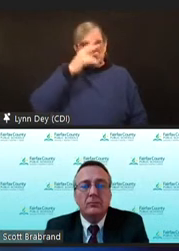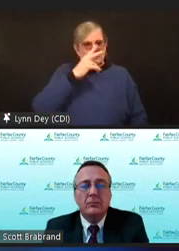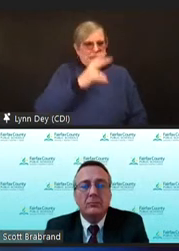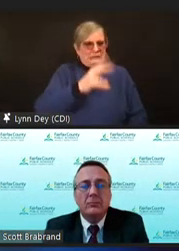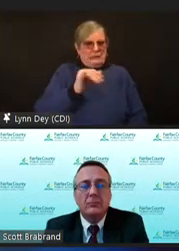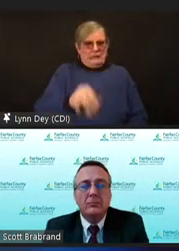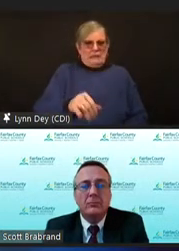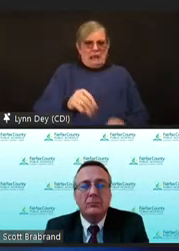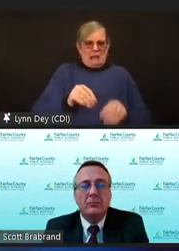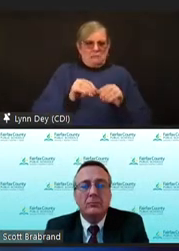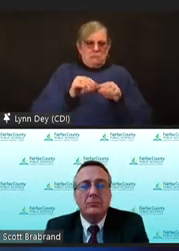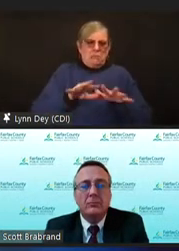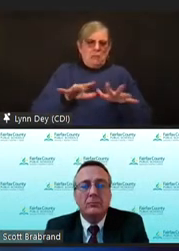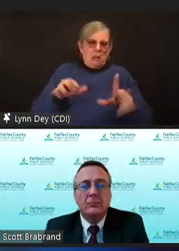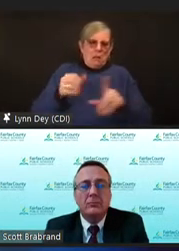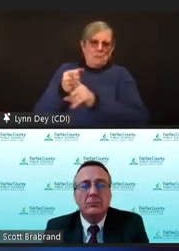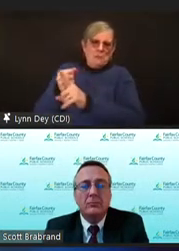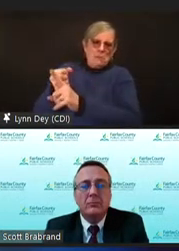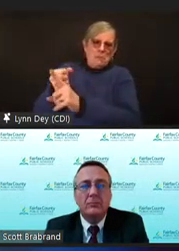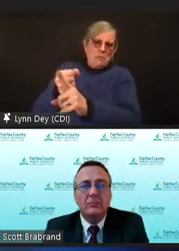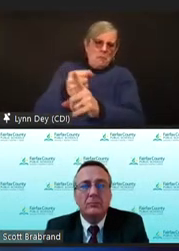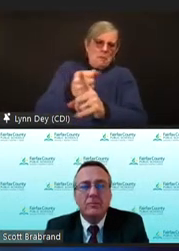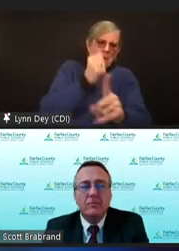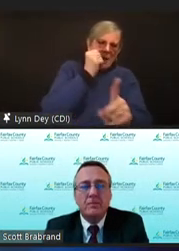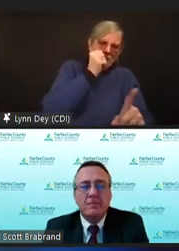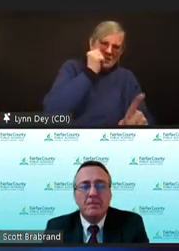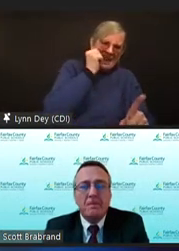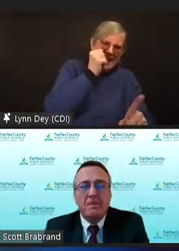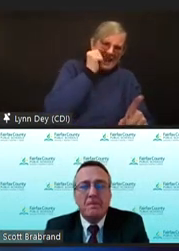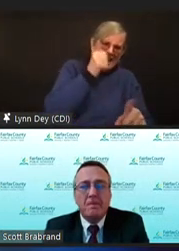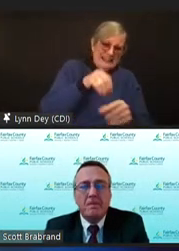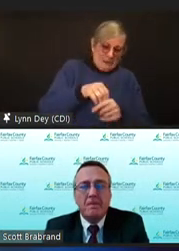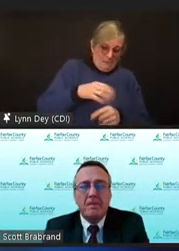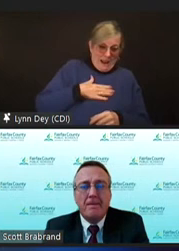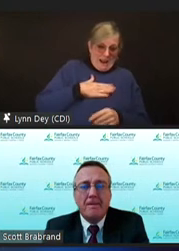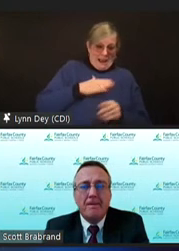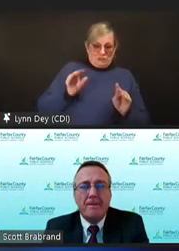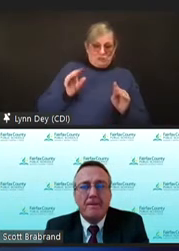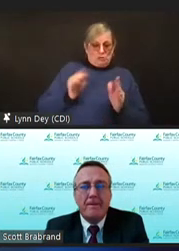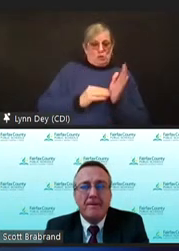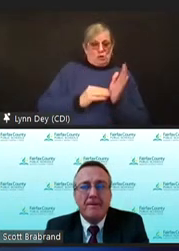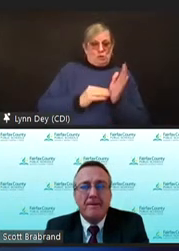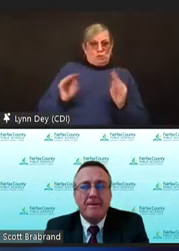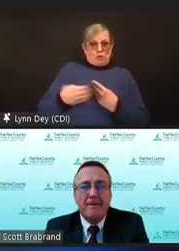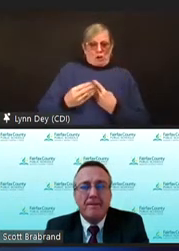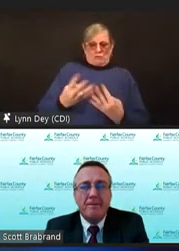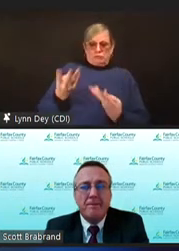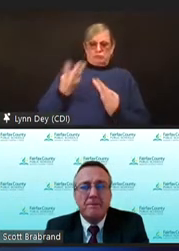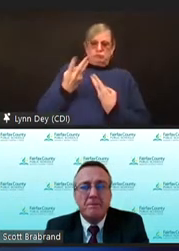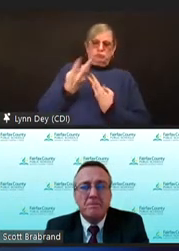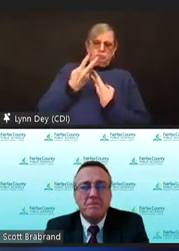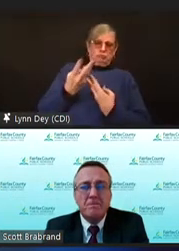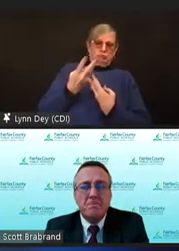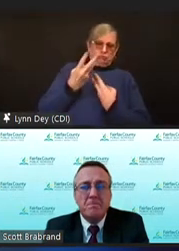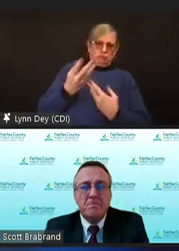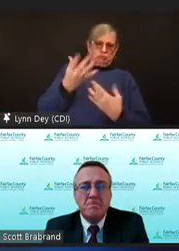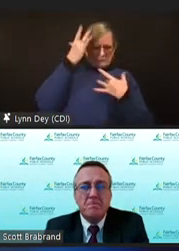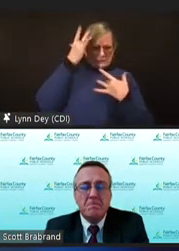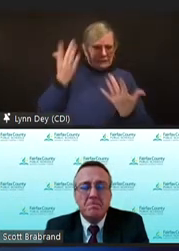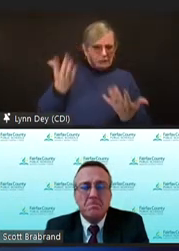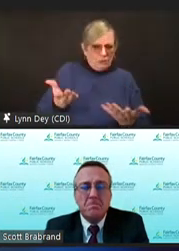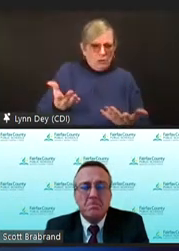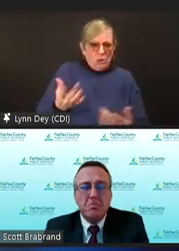see it every day in my patient population, that there was an index in a classroom that tested